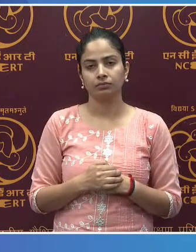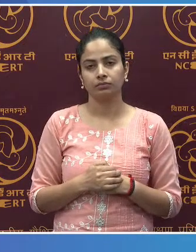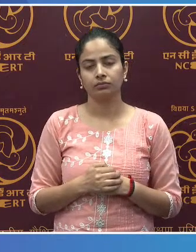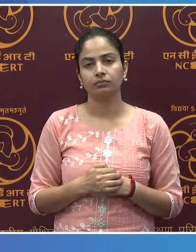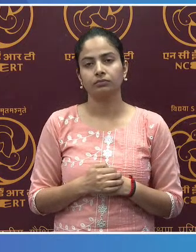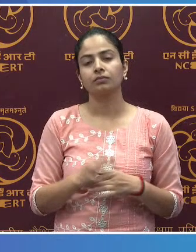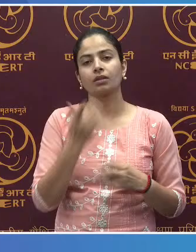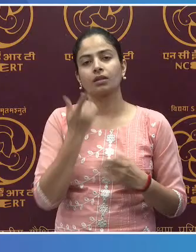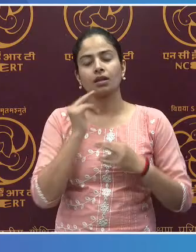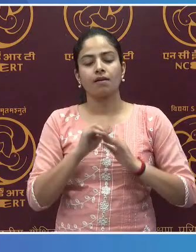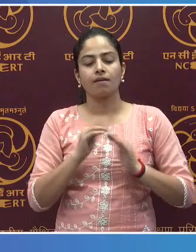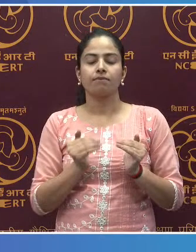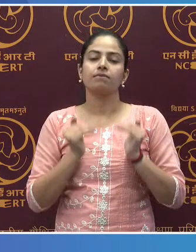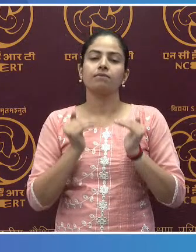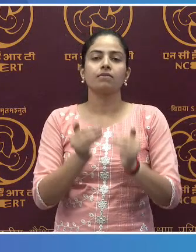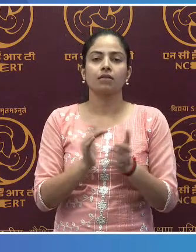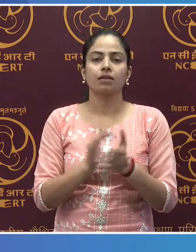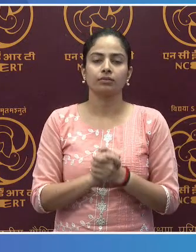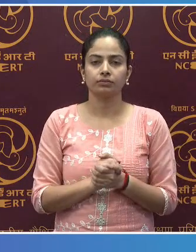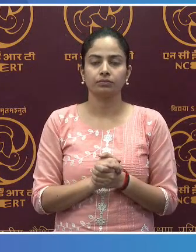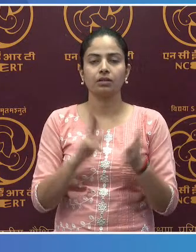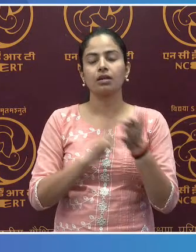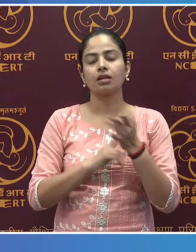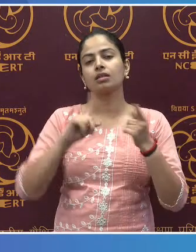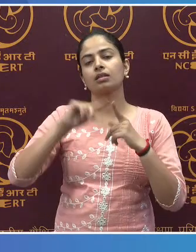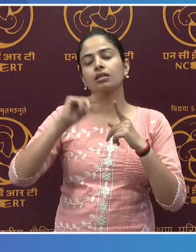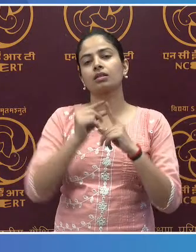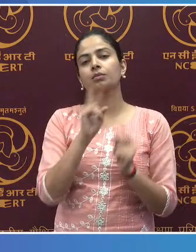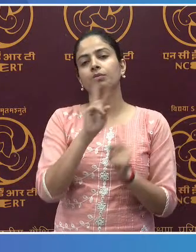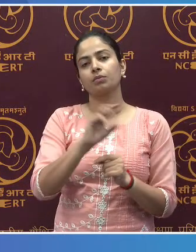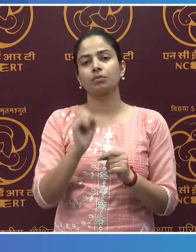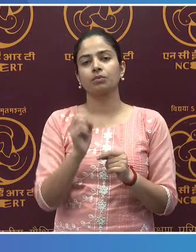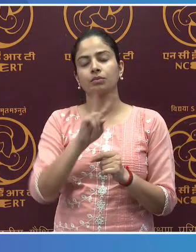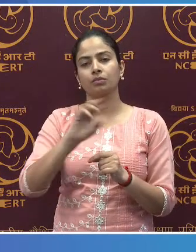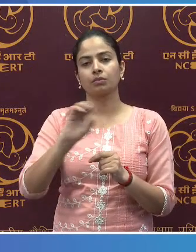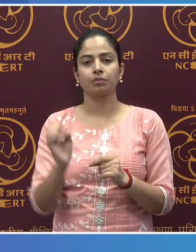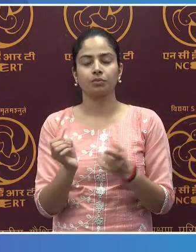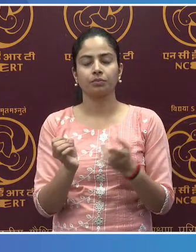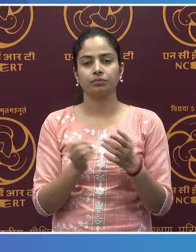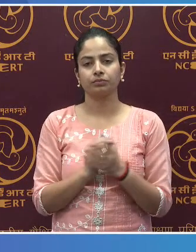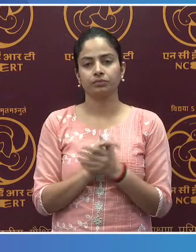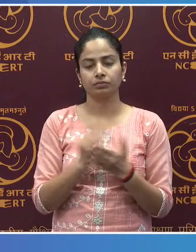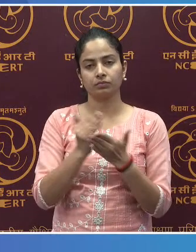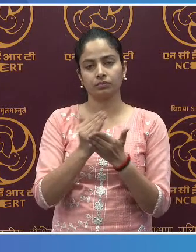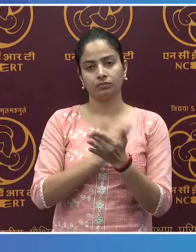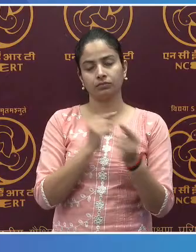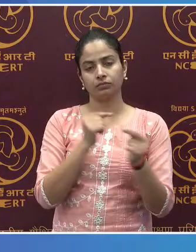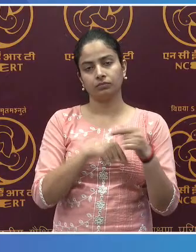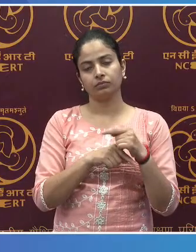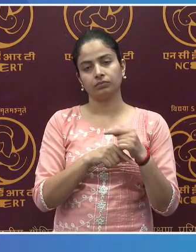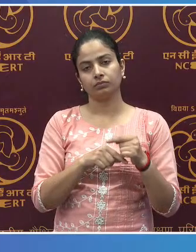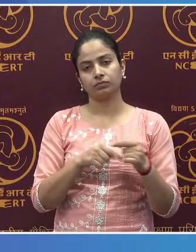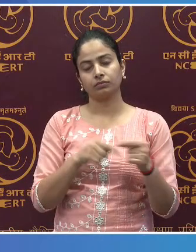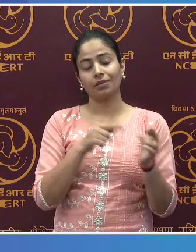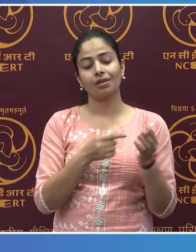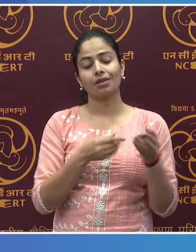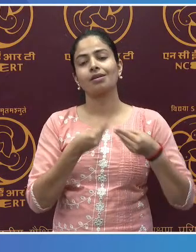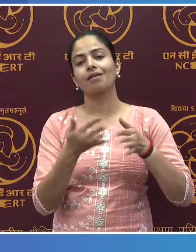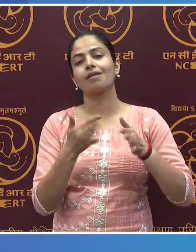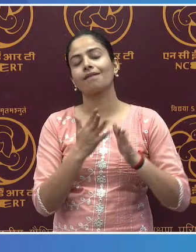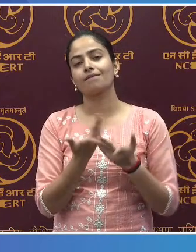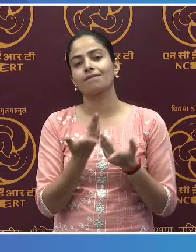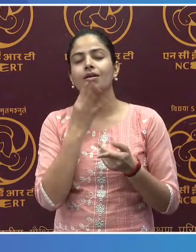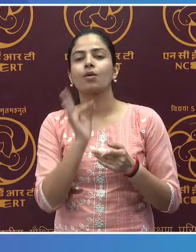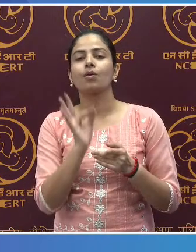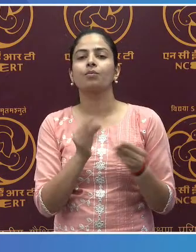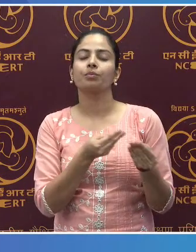And whenever we further deal about that NEP 2020 and National Curriculum Framework for School Education, that gives the critical